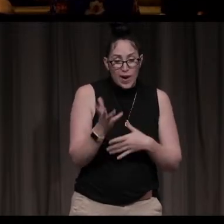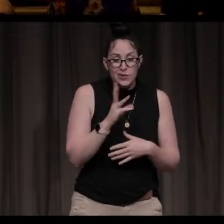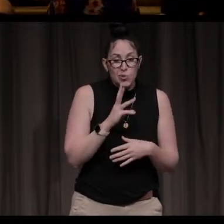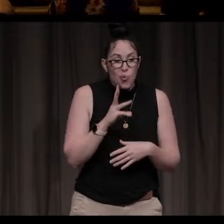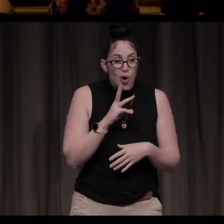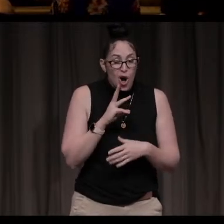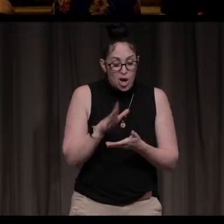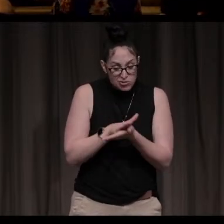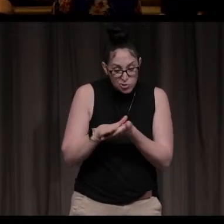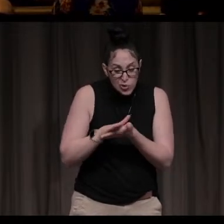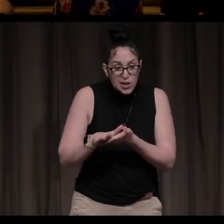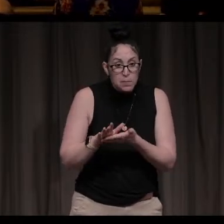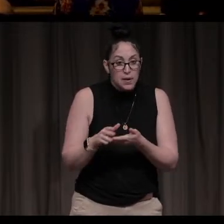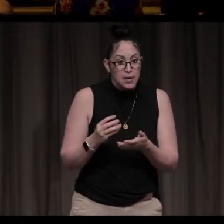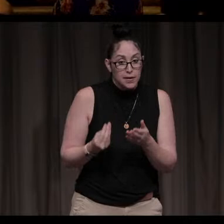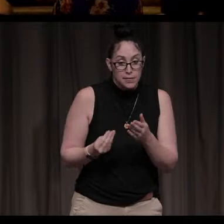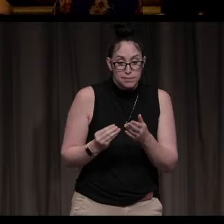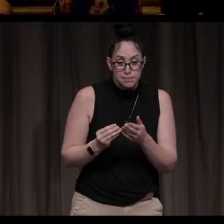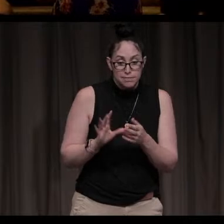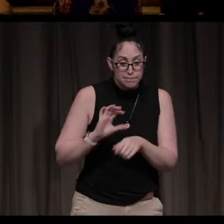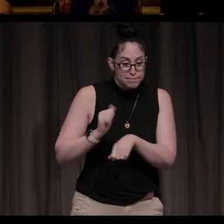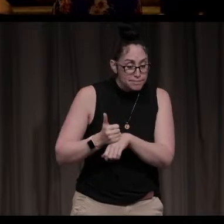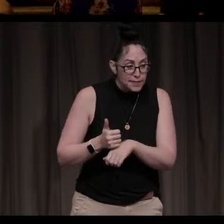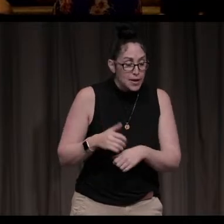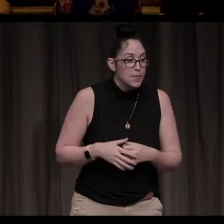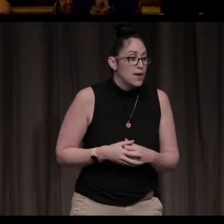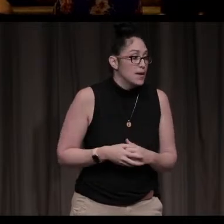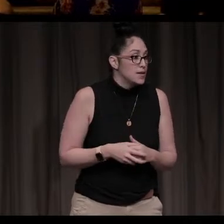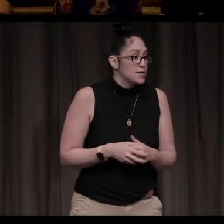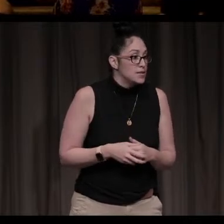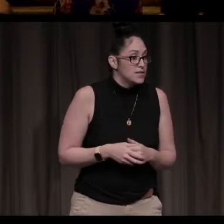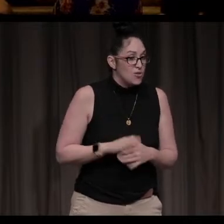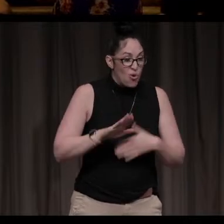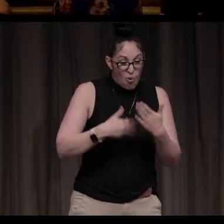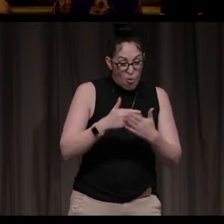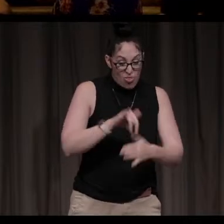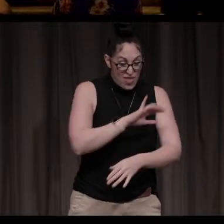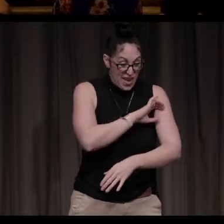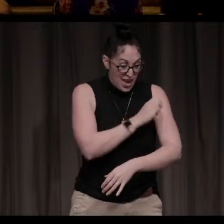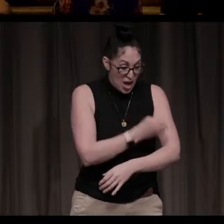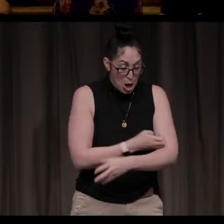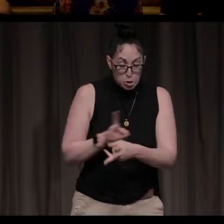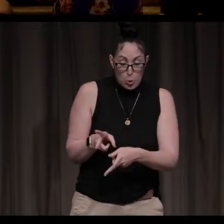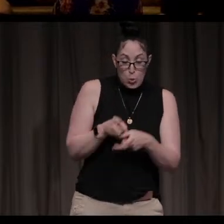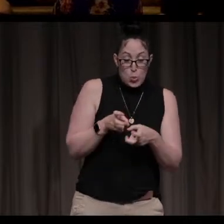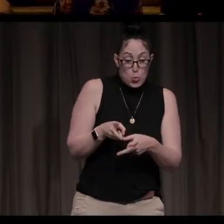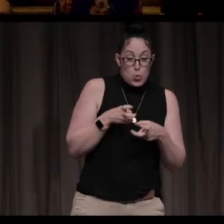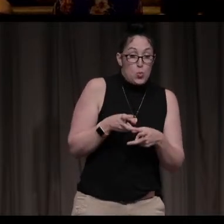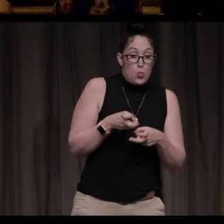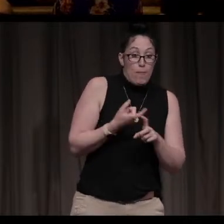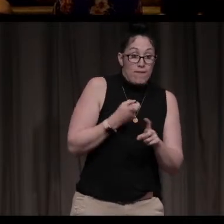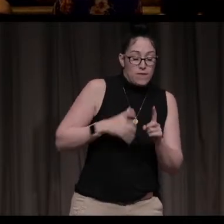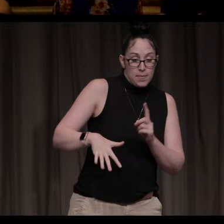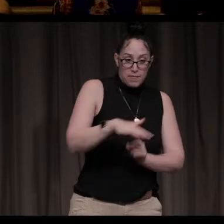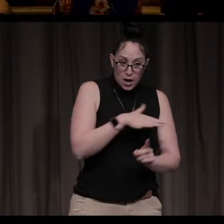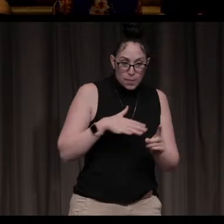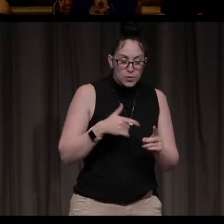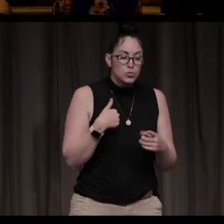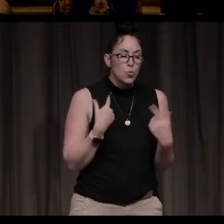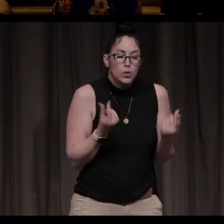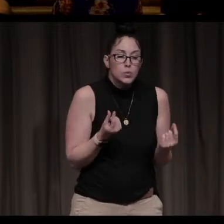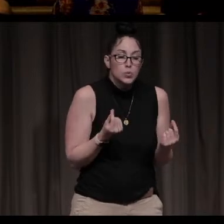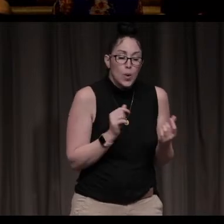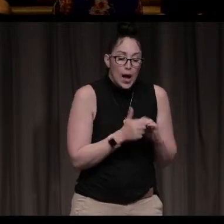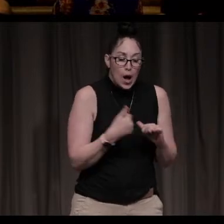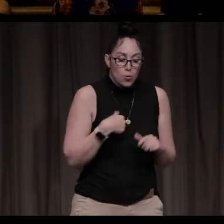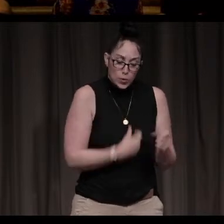energy and mineral extractions that fracking and oil drilling requires. And so I think that it's an example of like, what can we do to give back